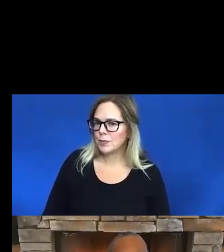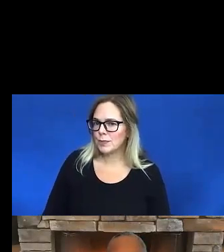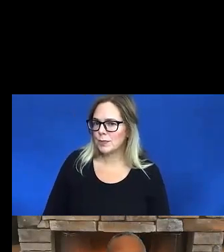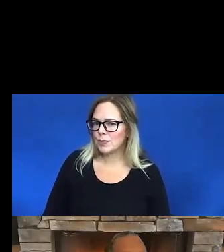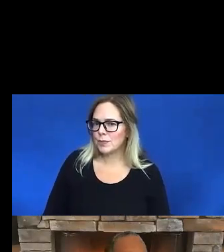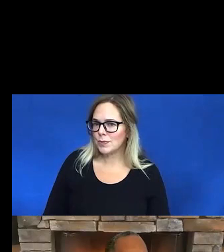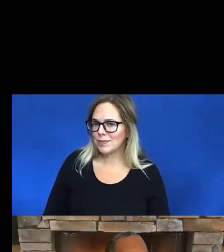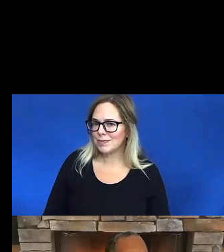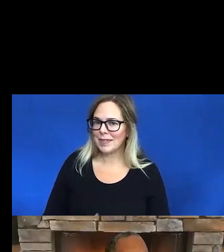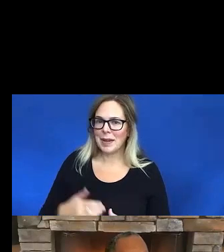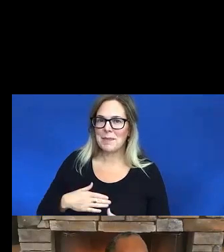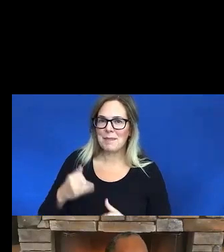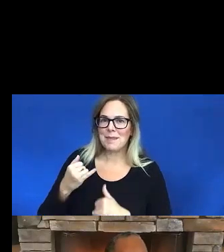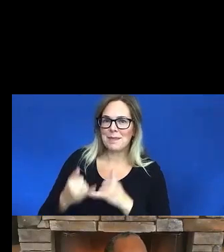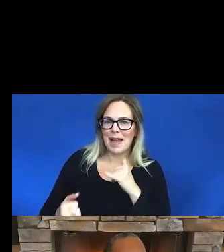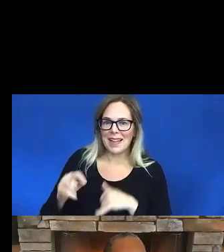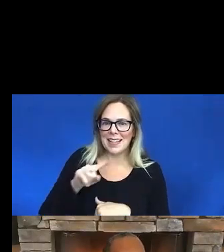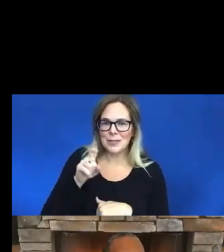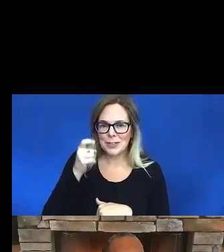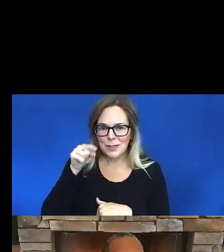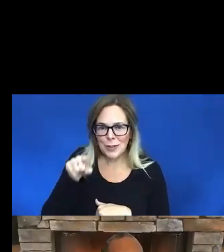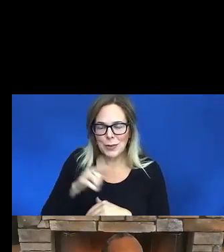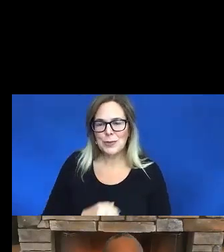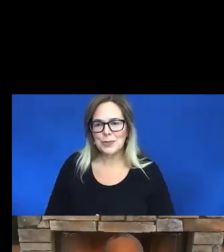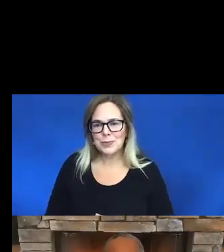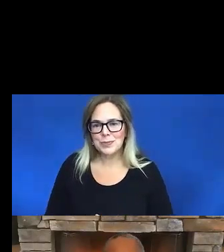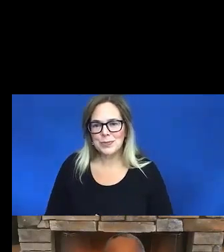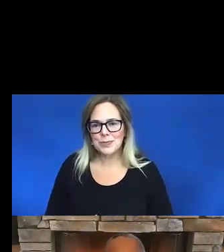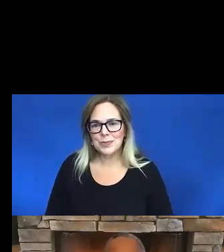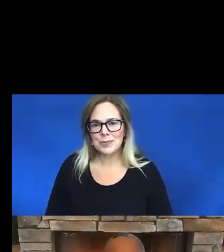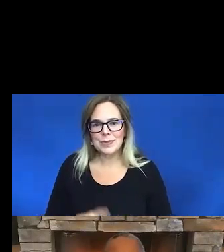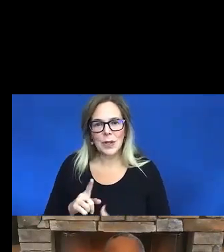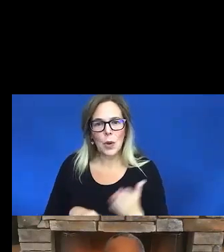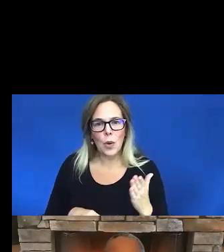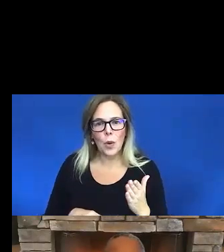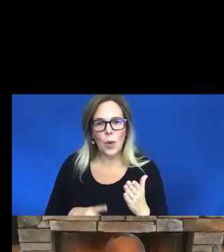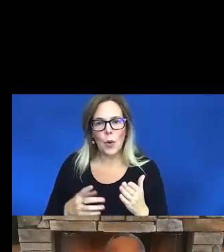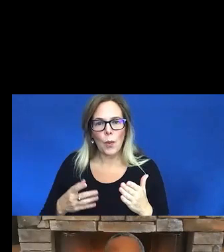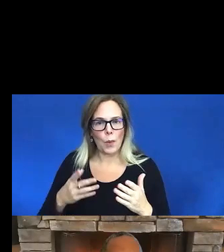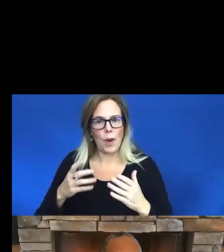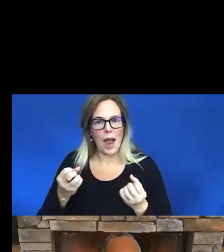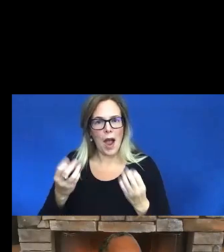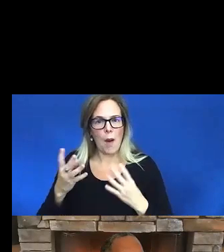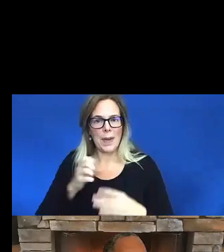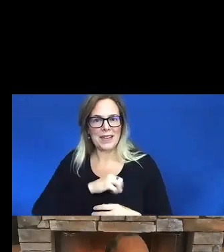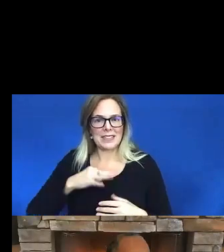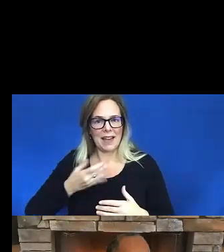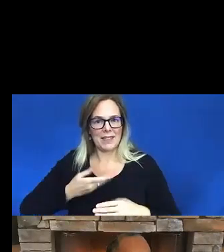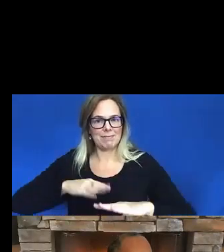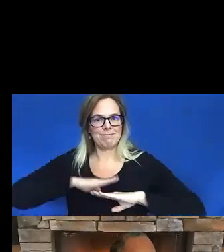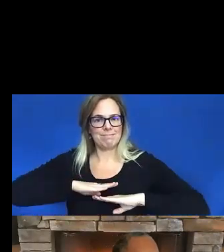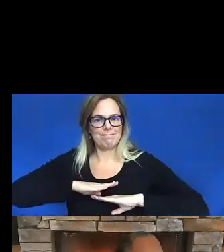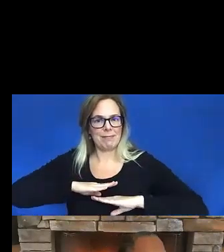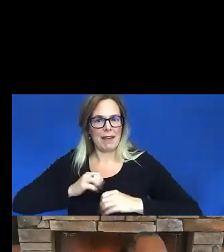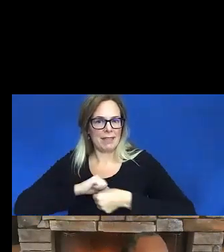This is my last question for you at this point, Dee. What percentage of the faculty staff have met the COVID vaccine requirement? And feel free to phone a friend if you need